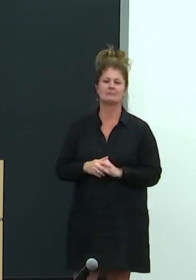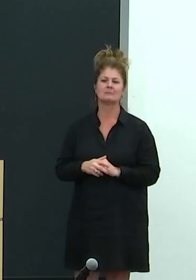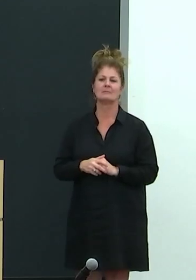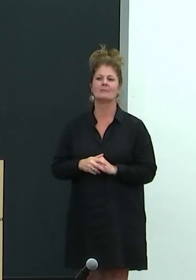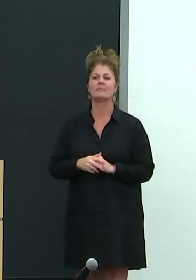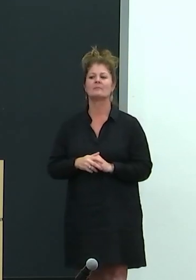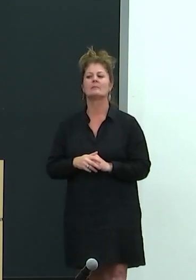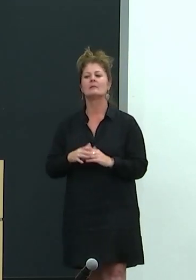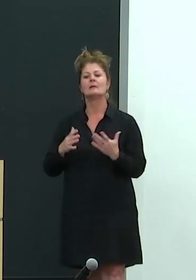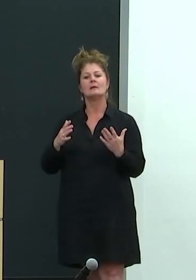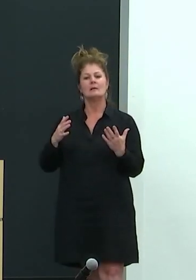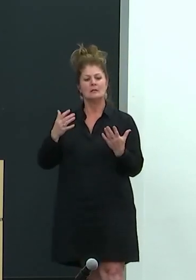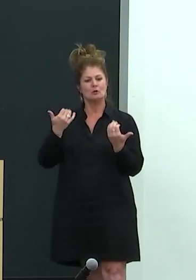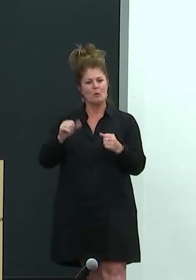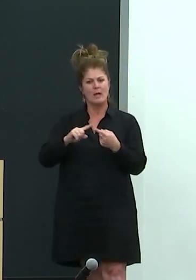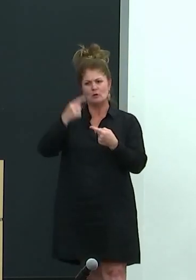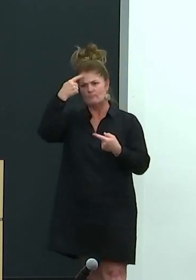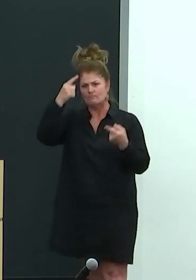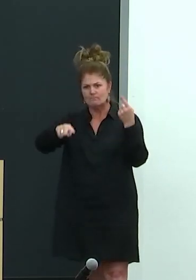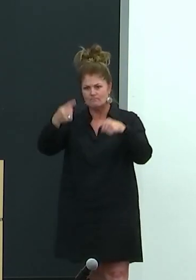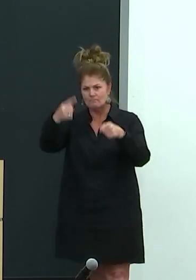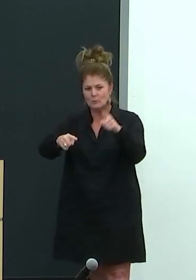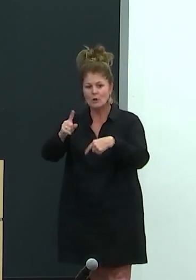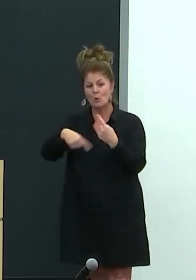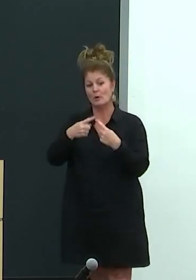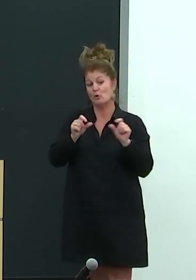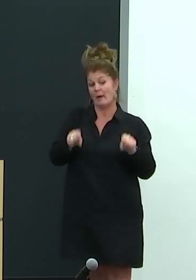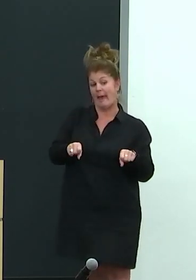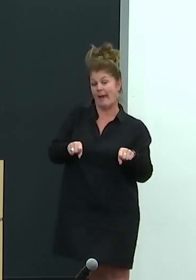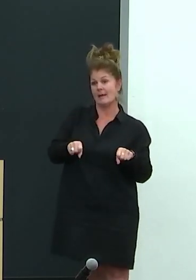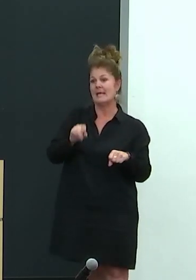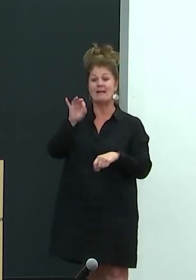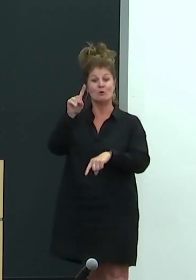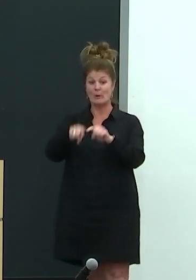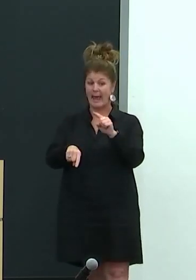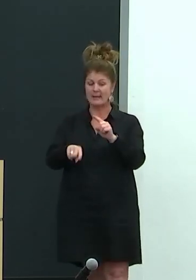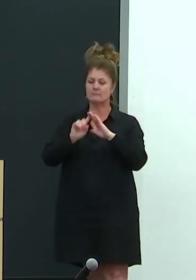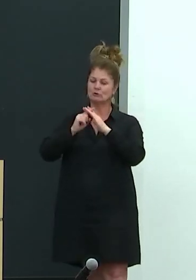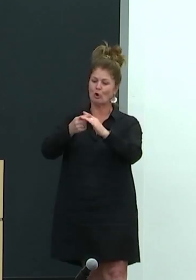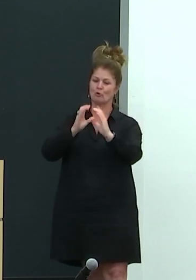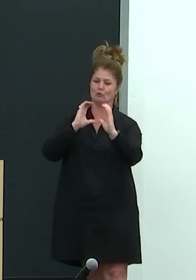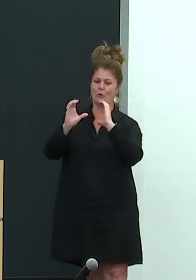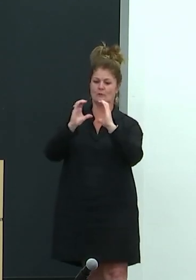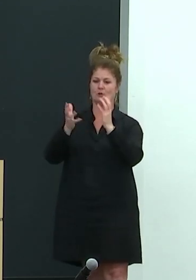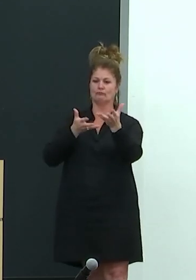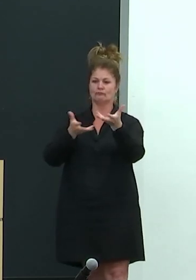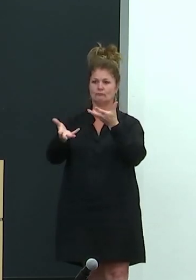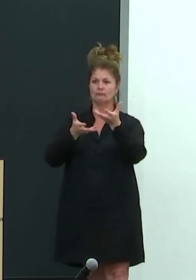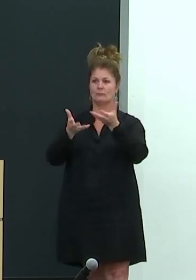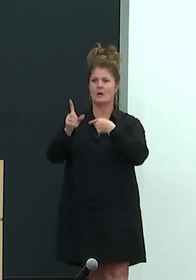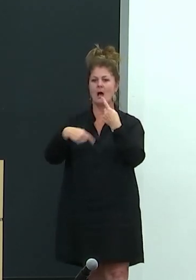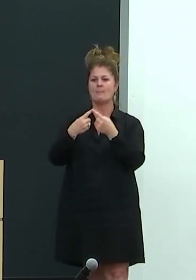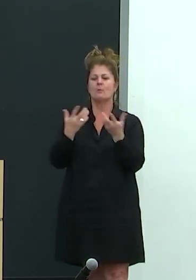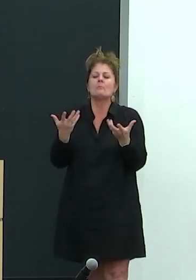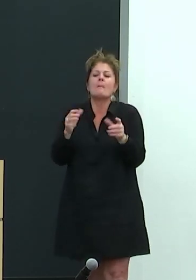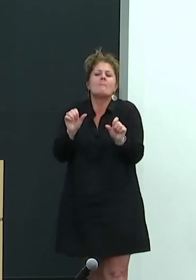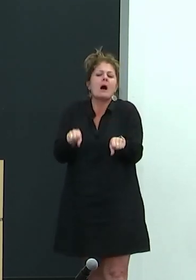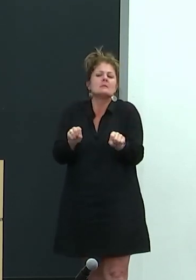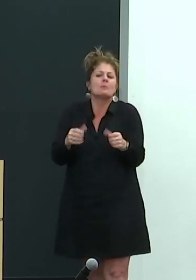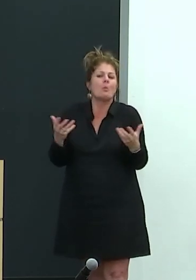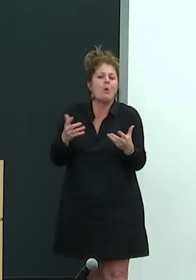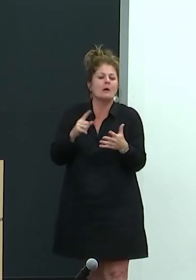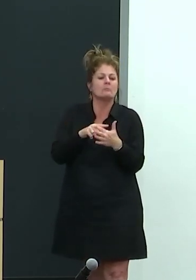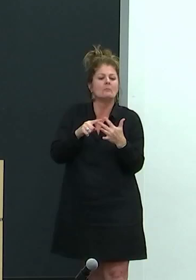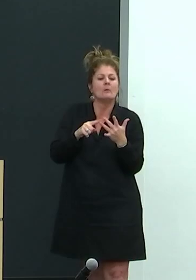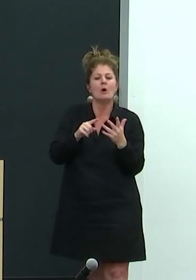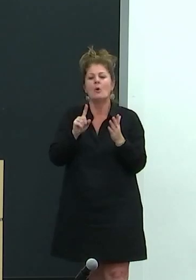Compromise when you can, and when you can't, and engage in a conversation about what is possible and